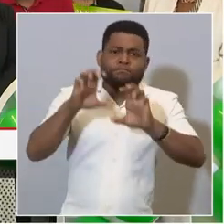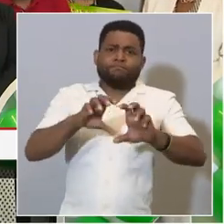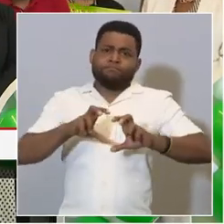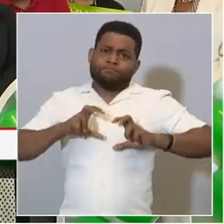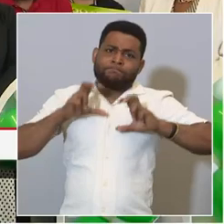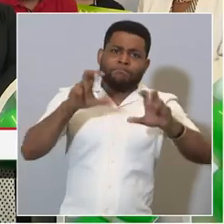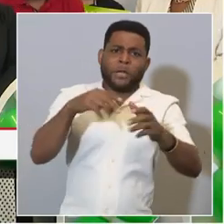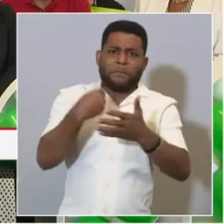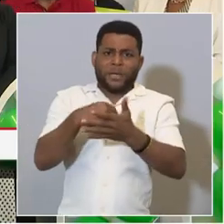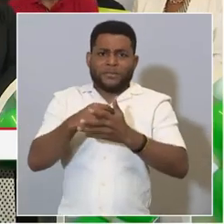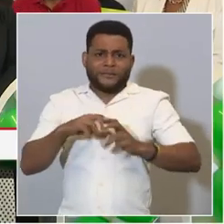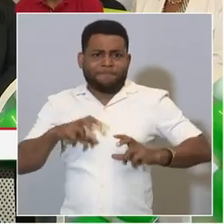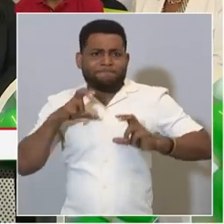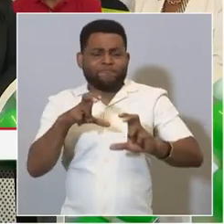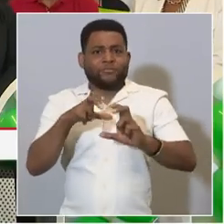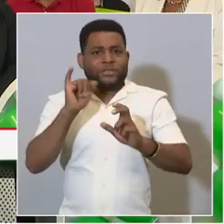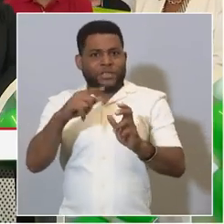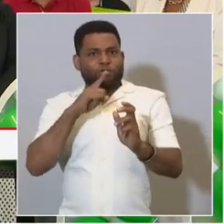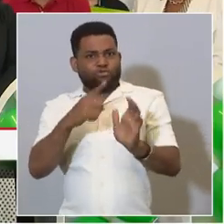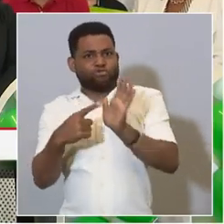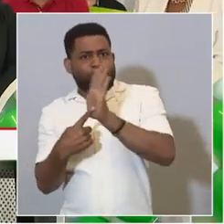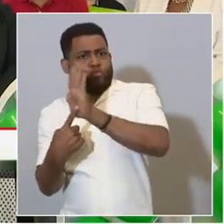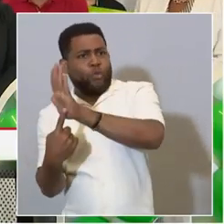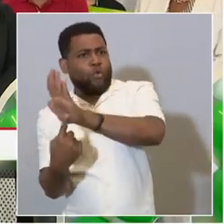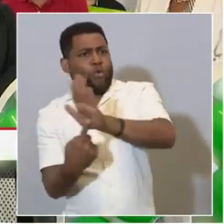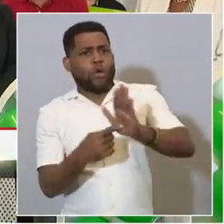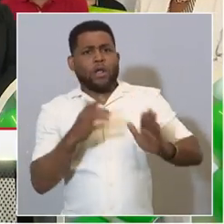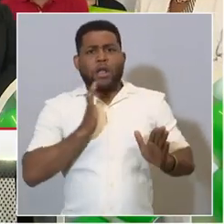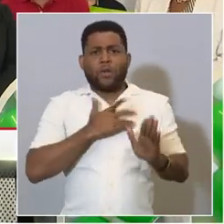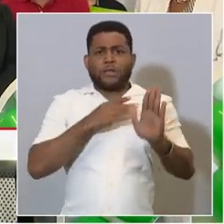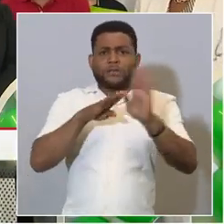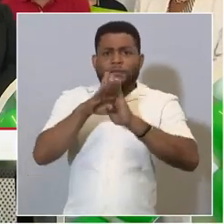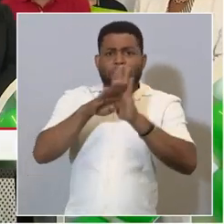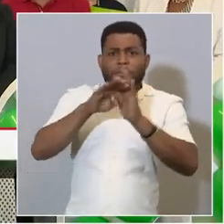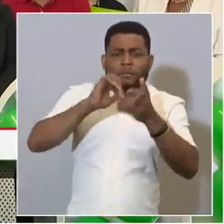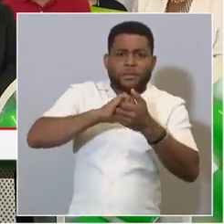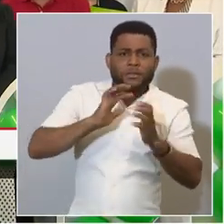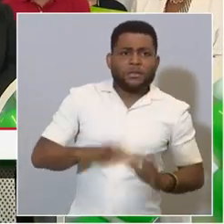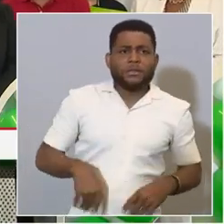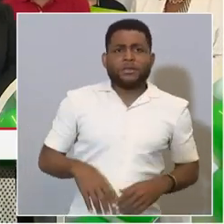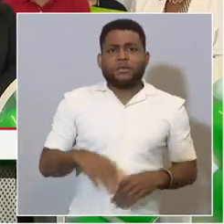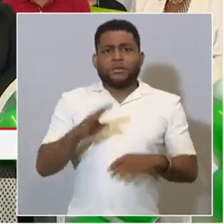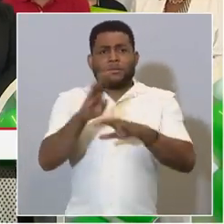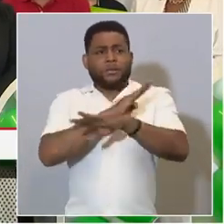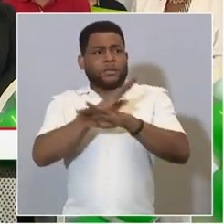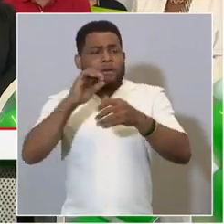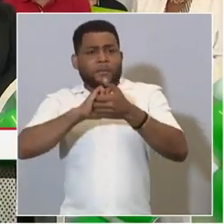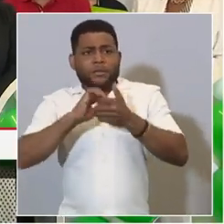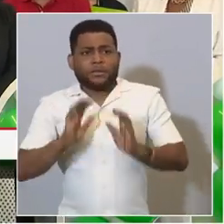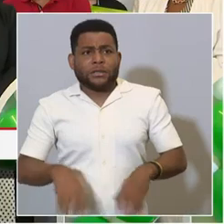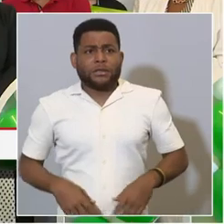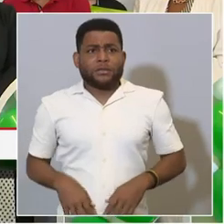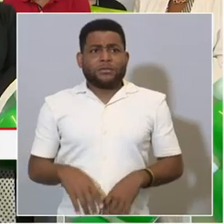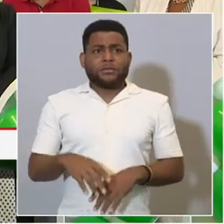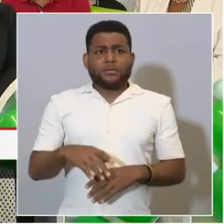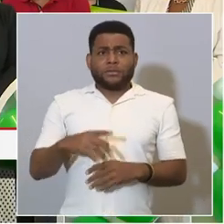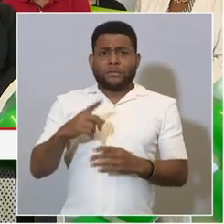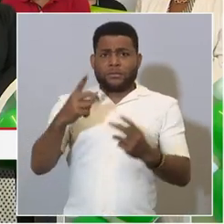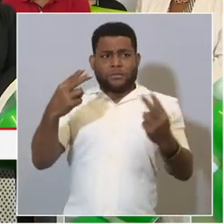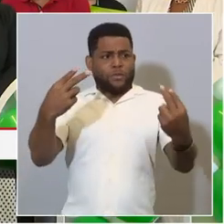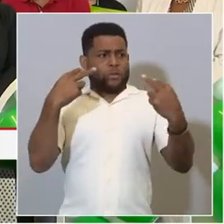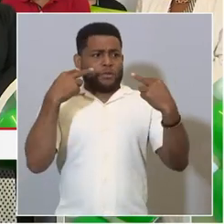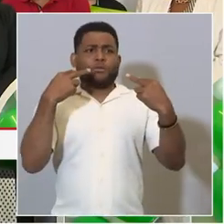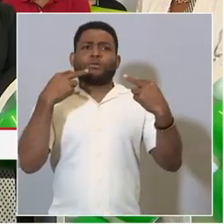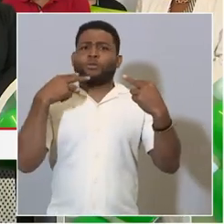sent the signal to our investment partners, our development partners, that the district is the place to invest your money and build your projects.